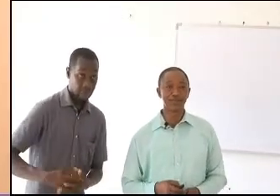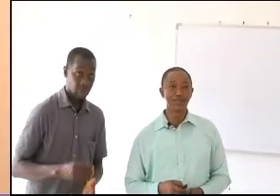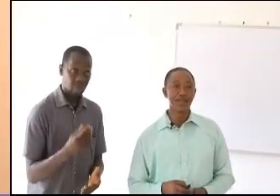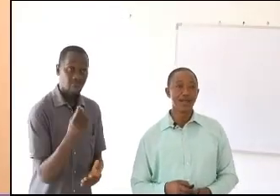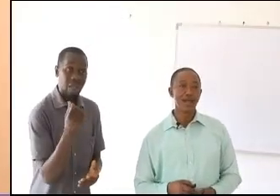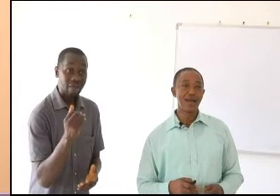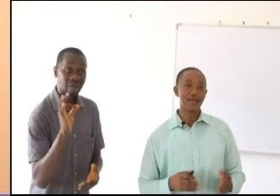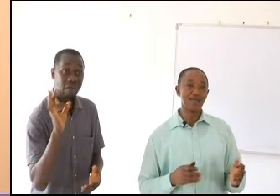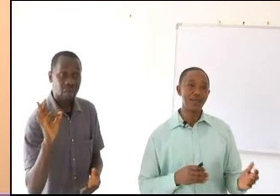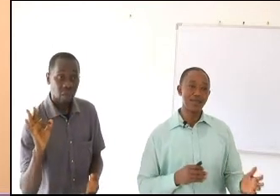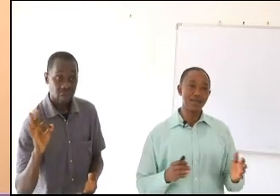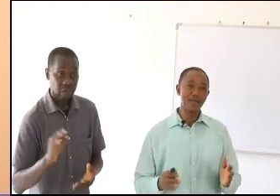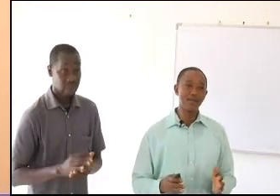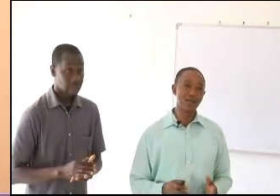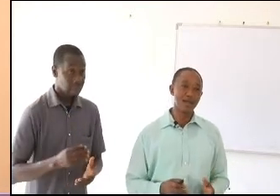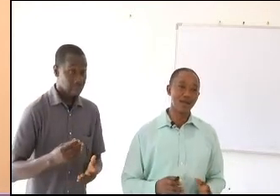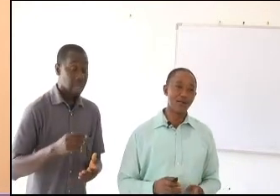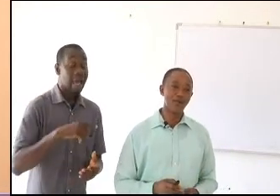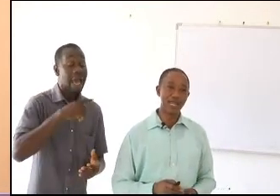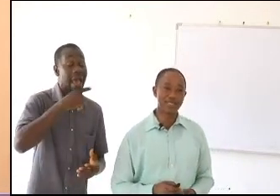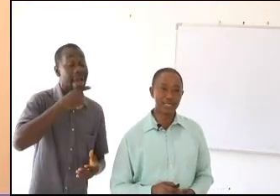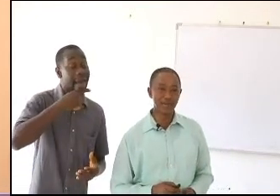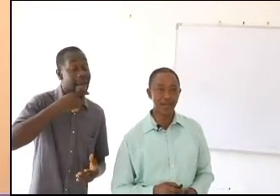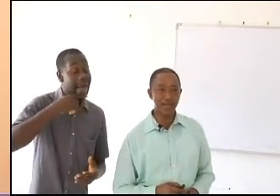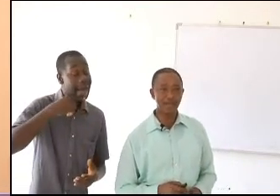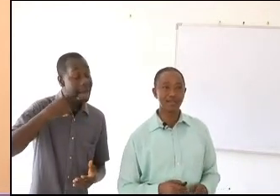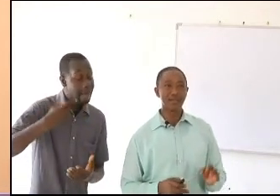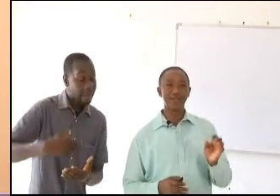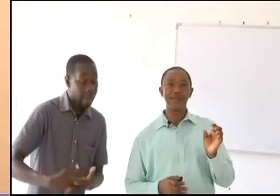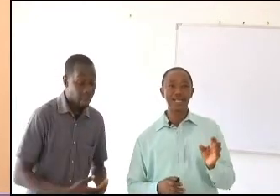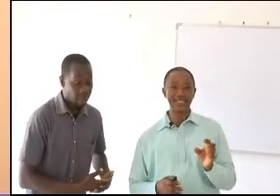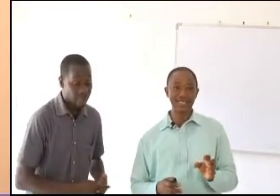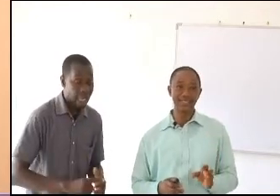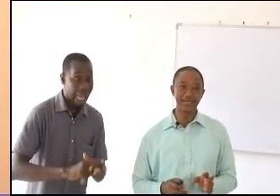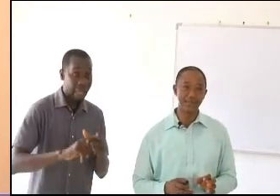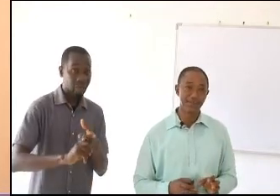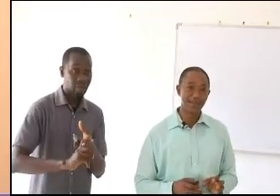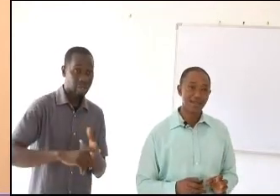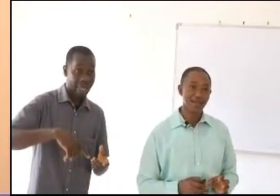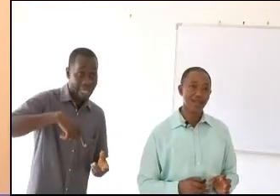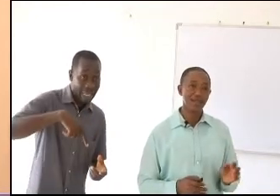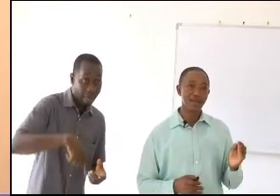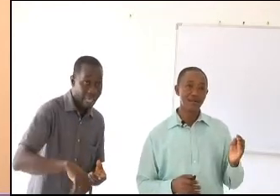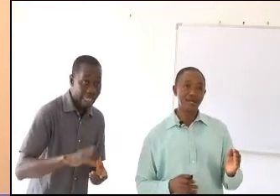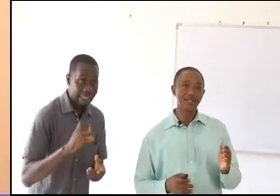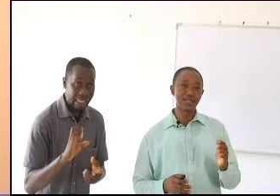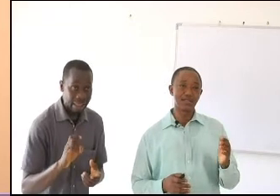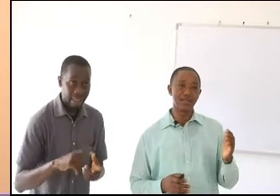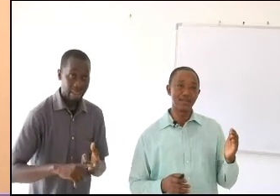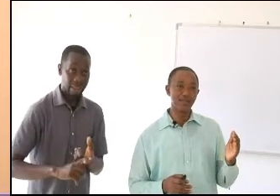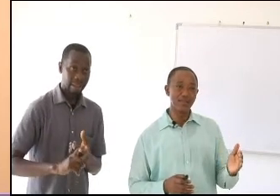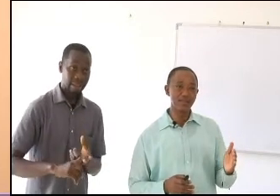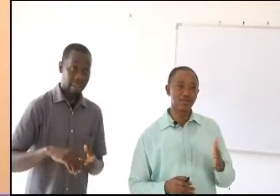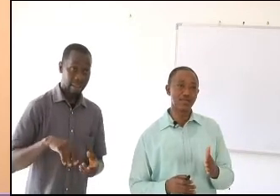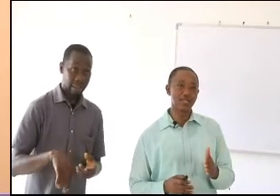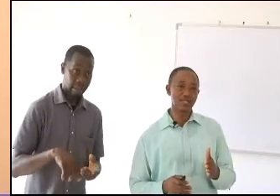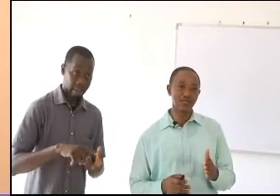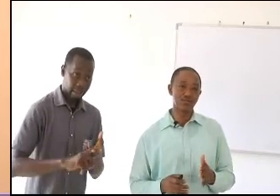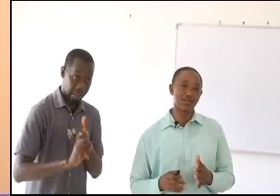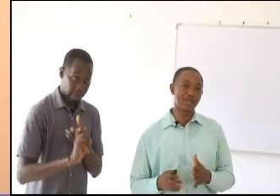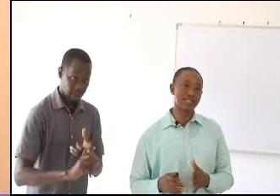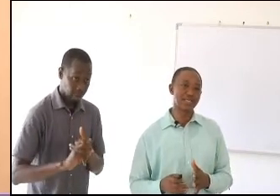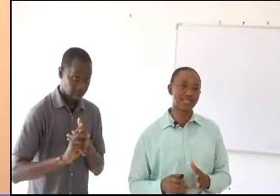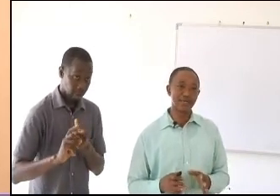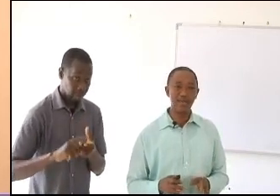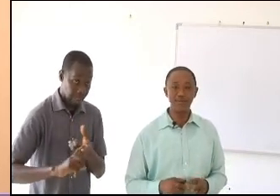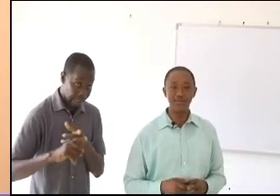fetus. The baby and the mother are connected by the placenta. They are connected, the baby is connected